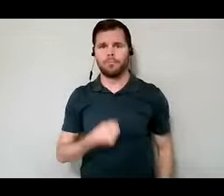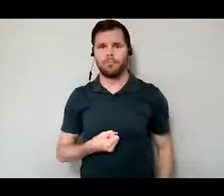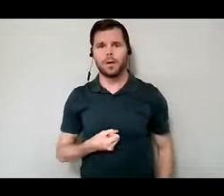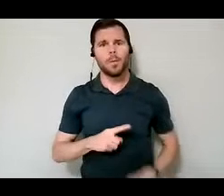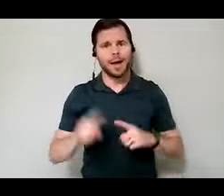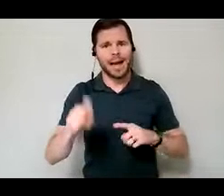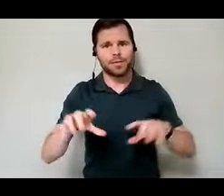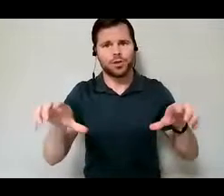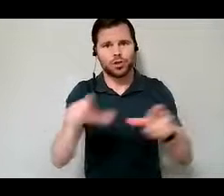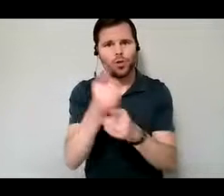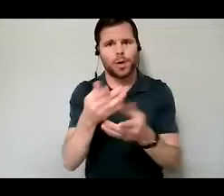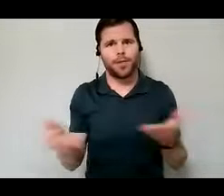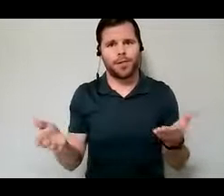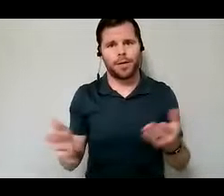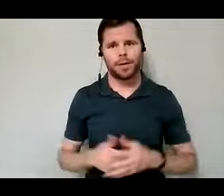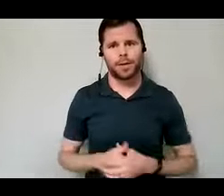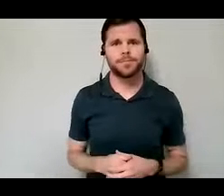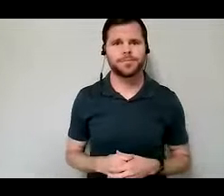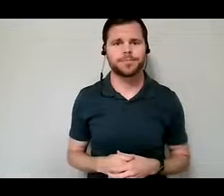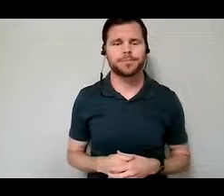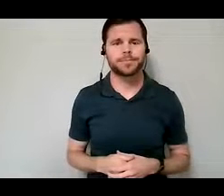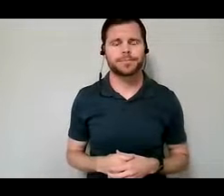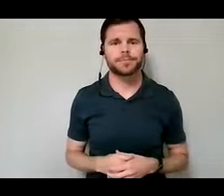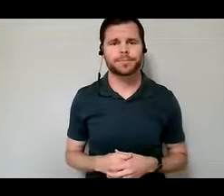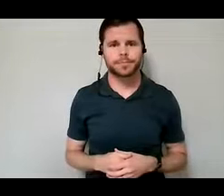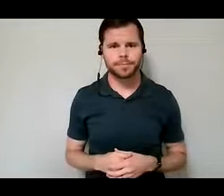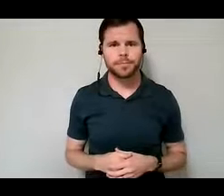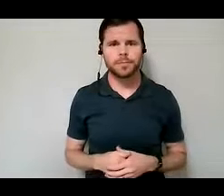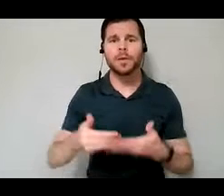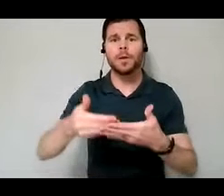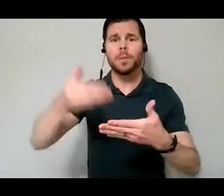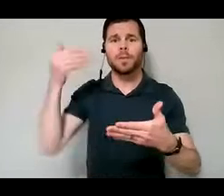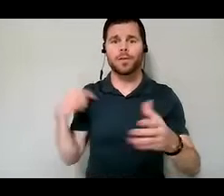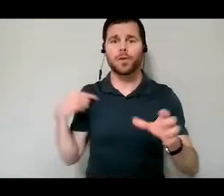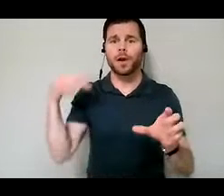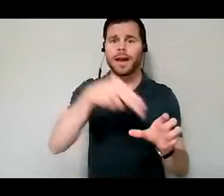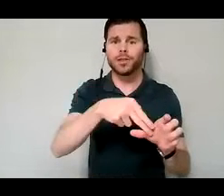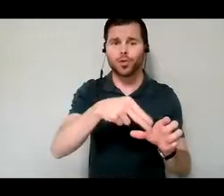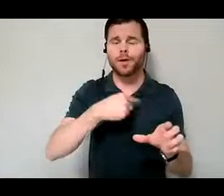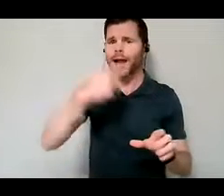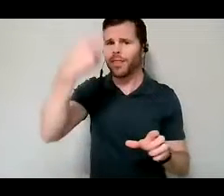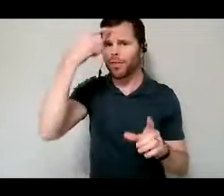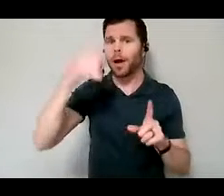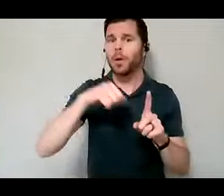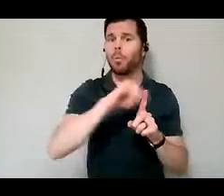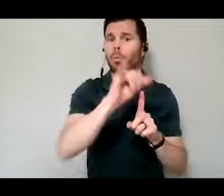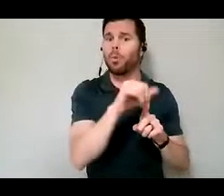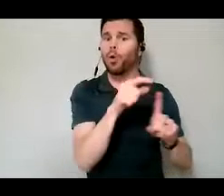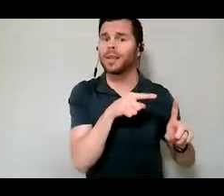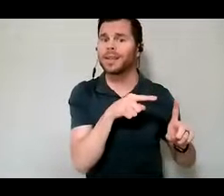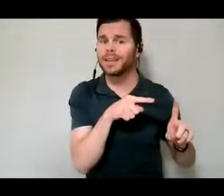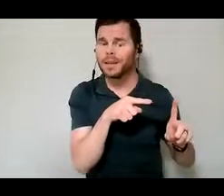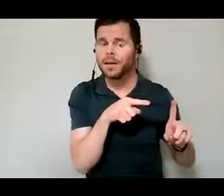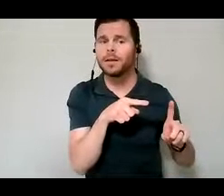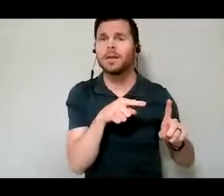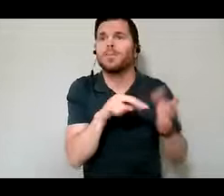A transformative moment for me was that before joining here, I thought that bullying was mostly about how people called you